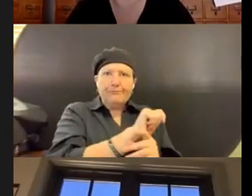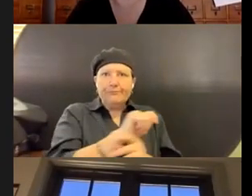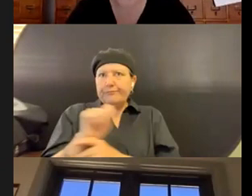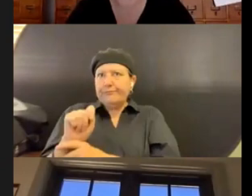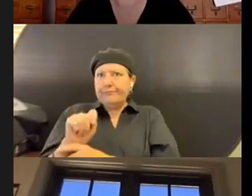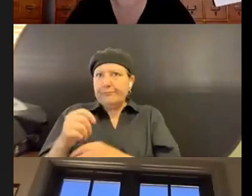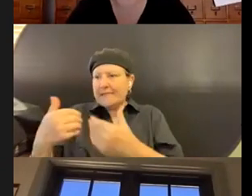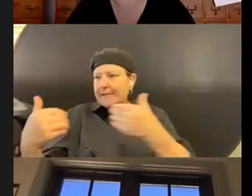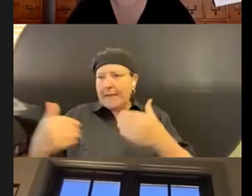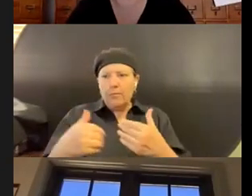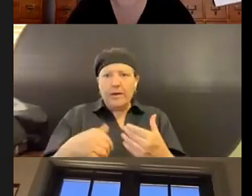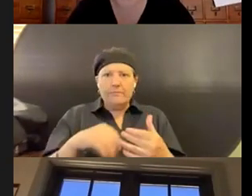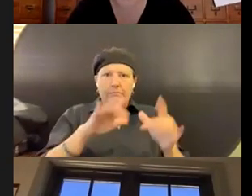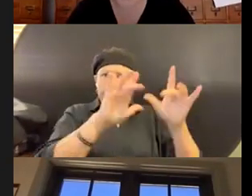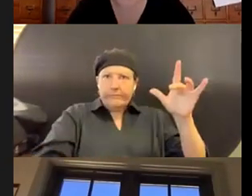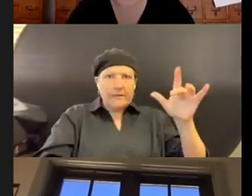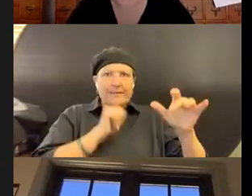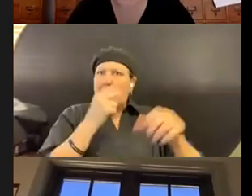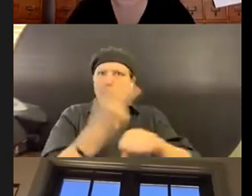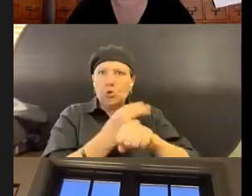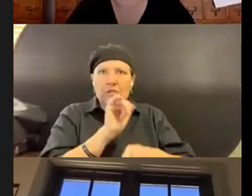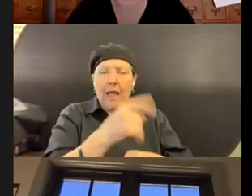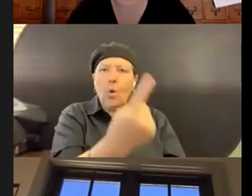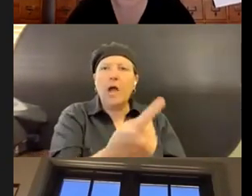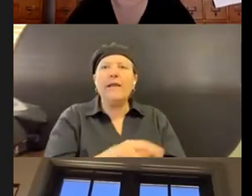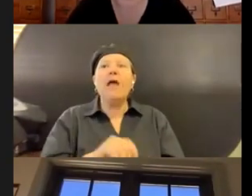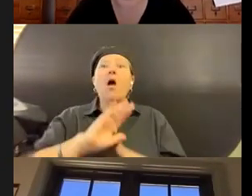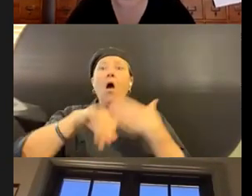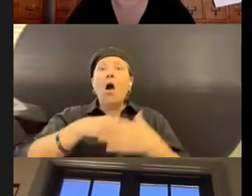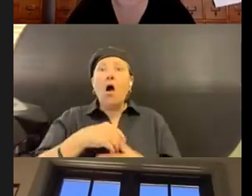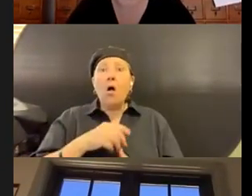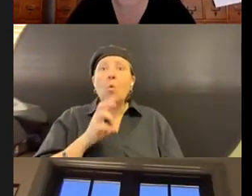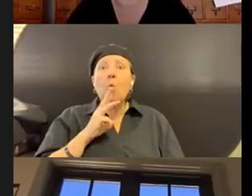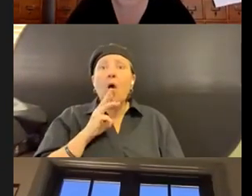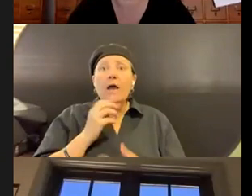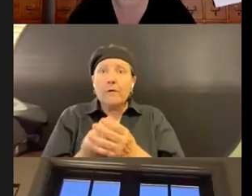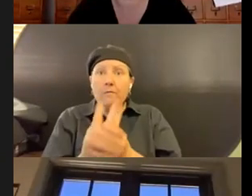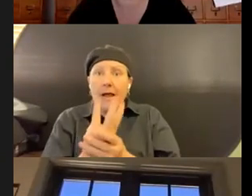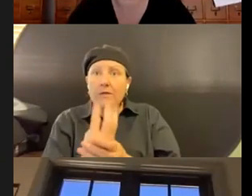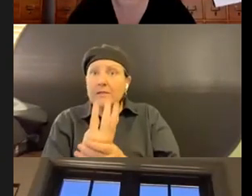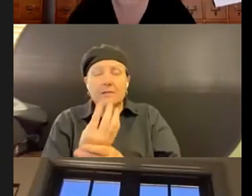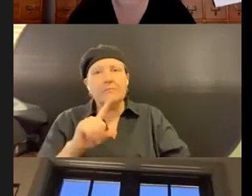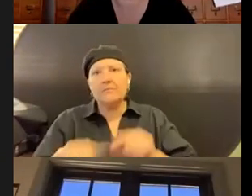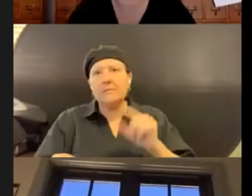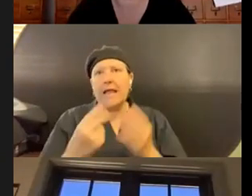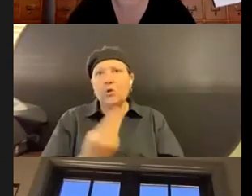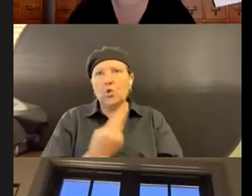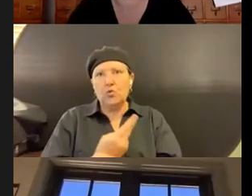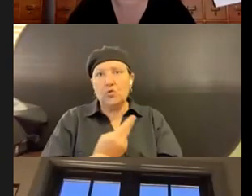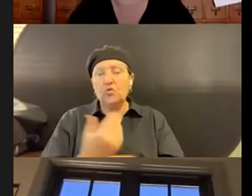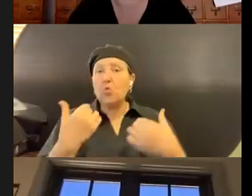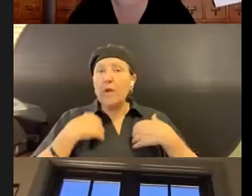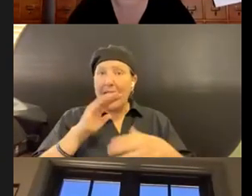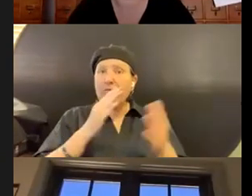certain sinks would be able to get used. All drinking faucets would no longer be able to be used. So there is a plan that the